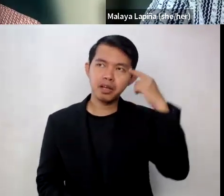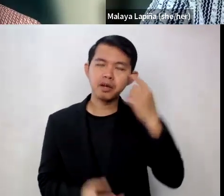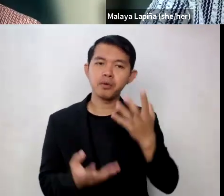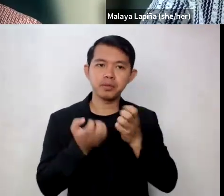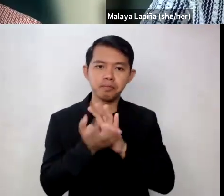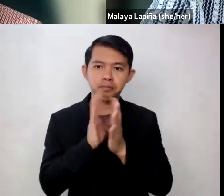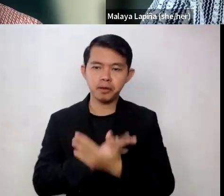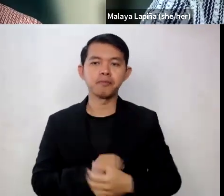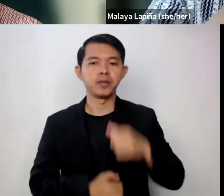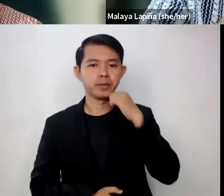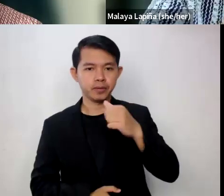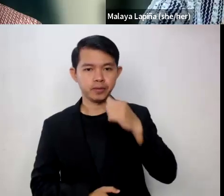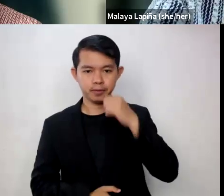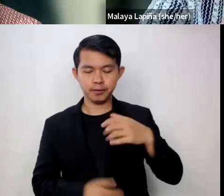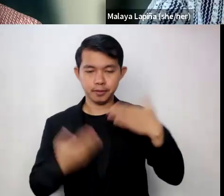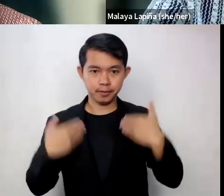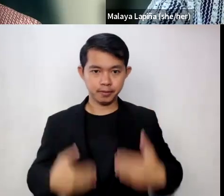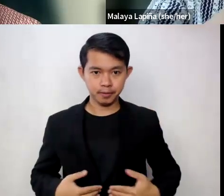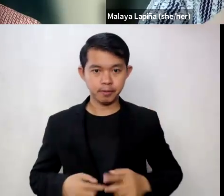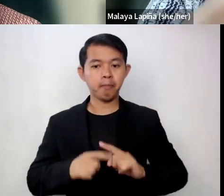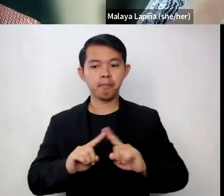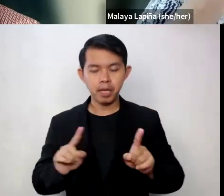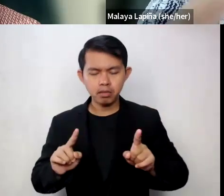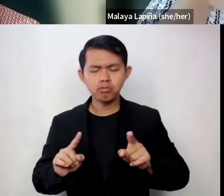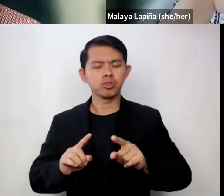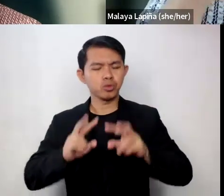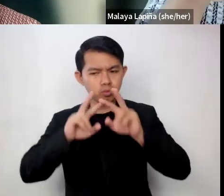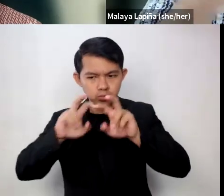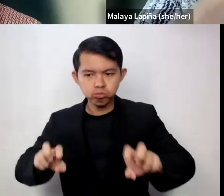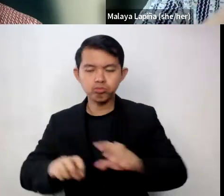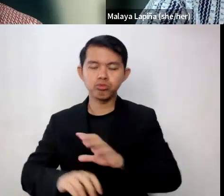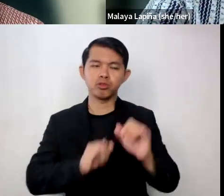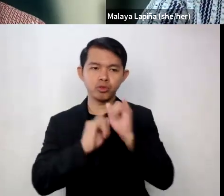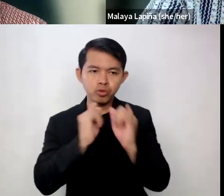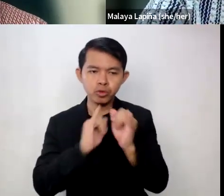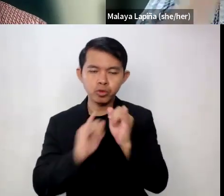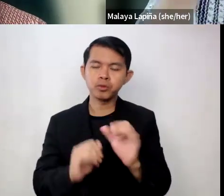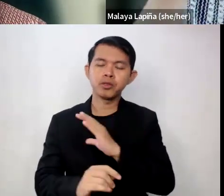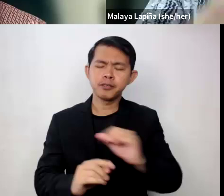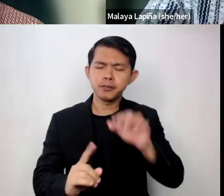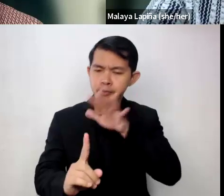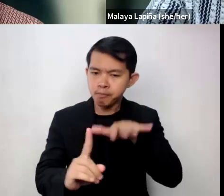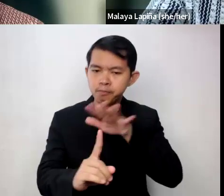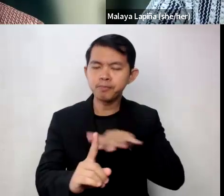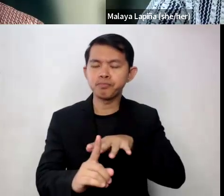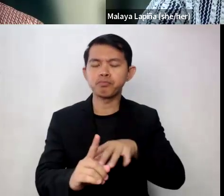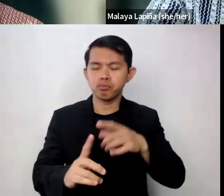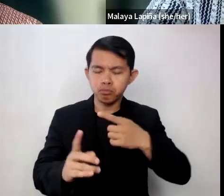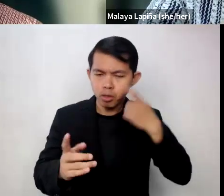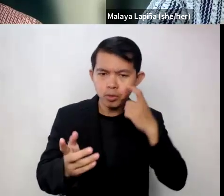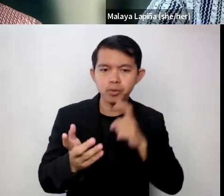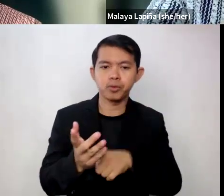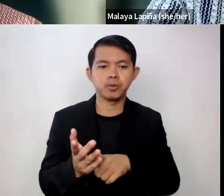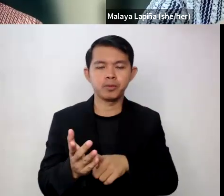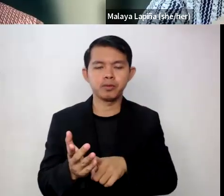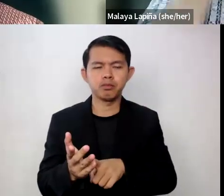Pero through careful na pag-interviews, participant observations, the in-depth interviews, makikita mo na actually they